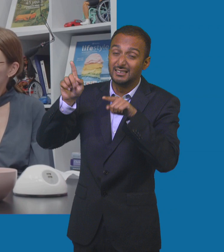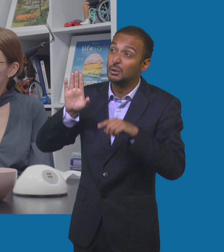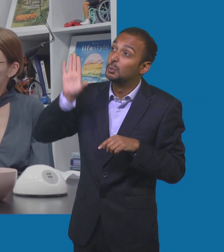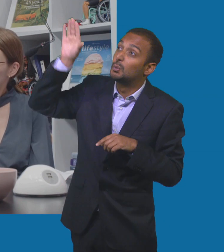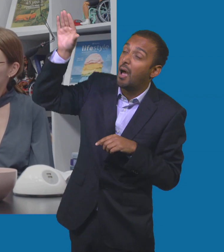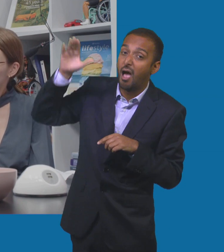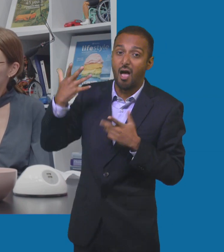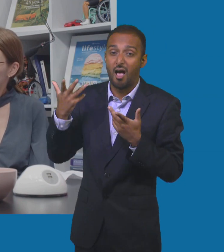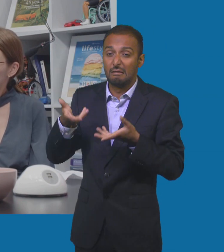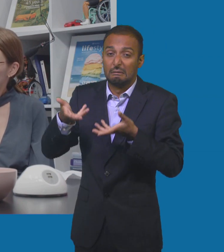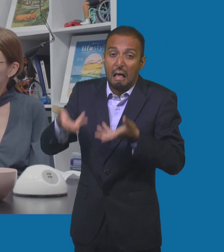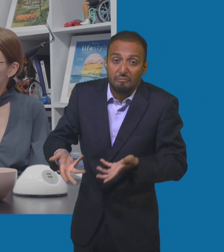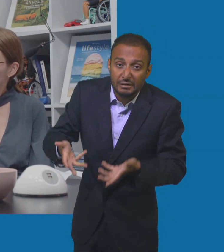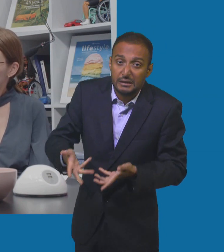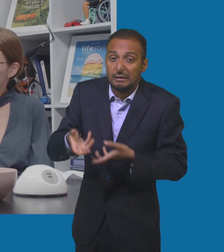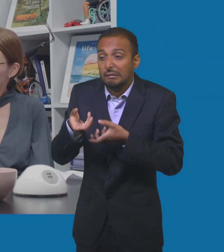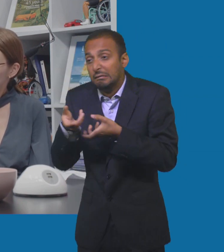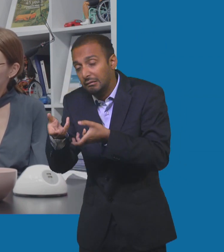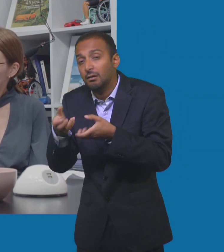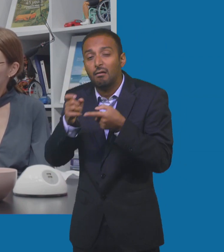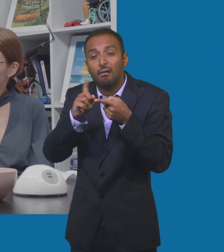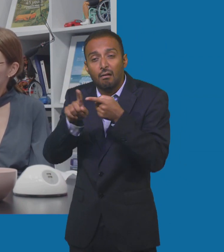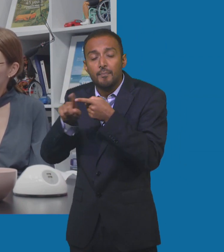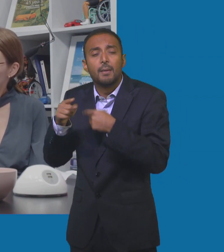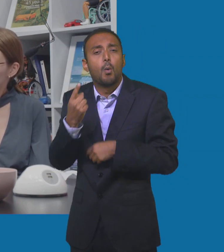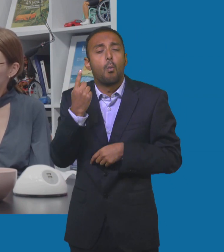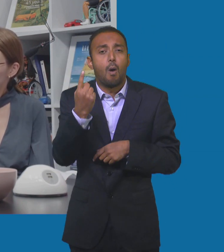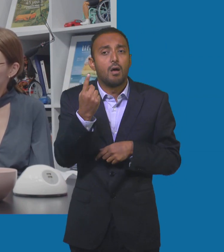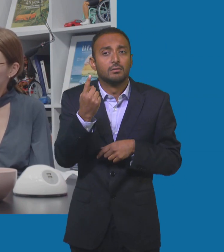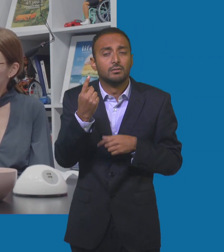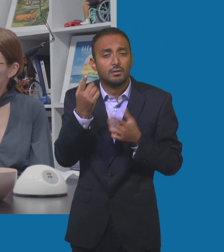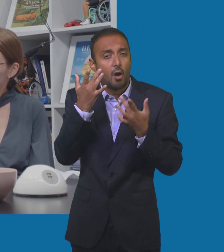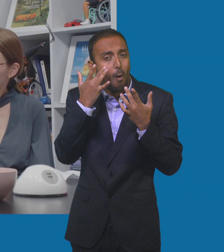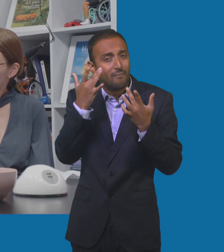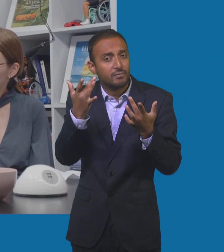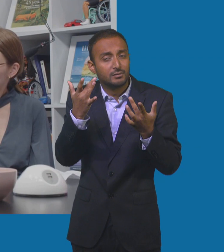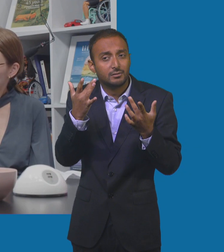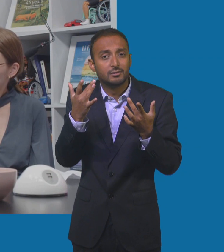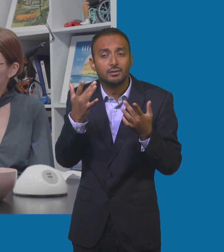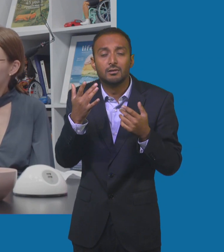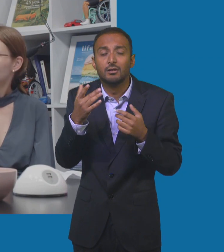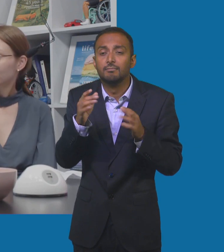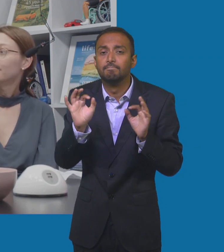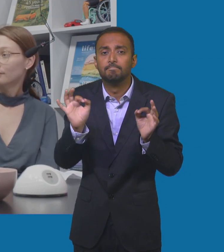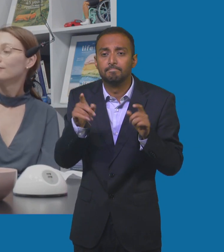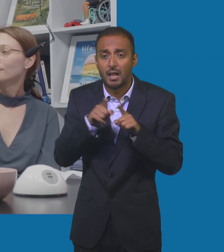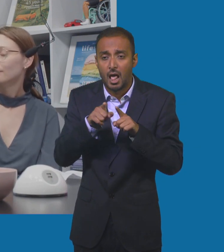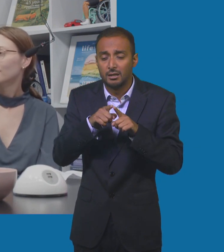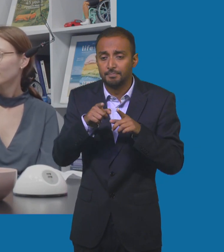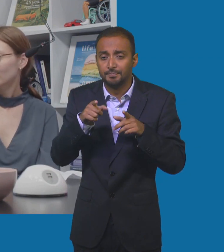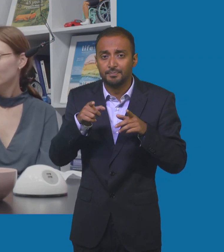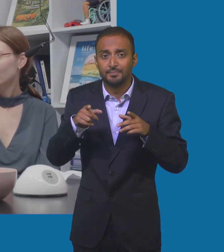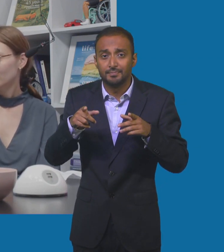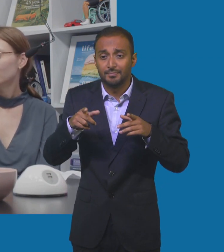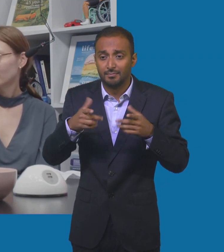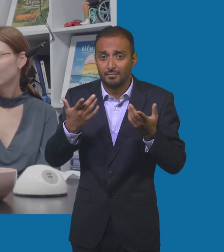One of the things that actually seemed really obvious once we realised it was a problem was that there was also no sort of cross-hatching around the spaces. So there was the